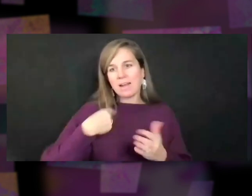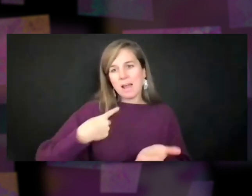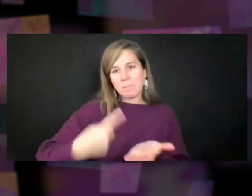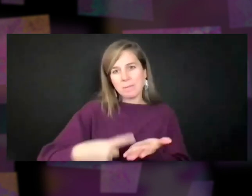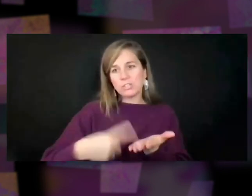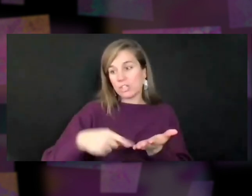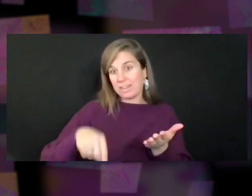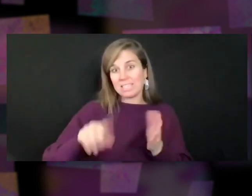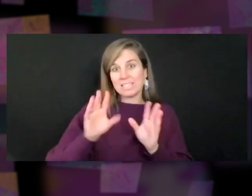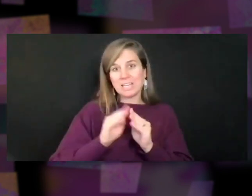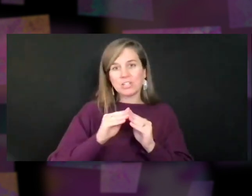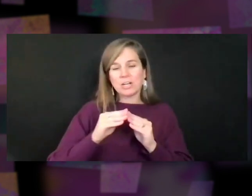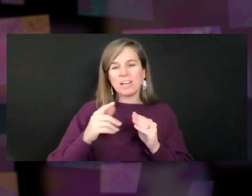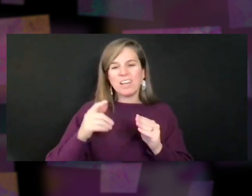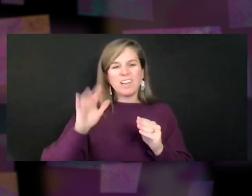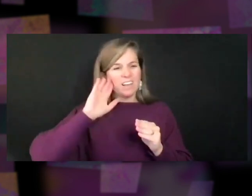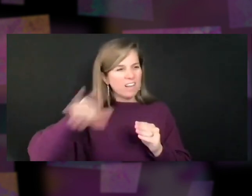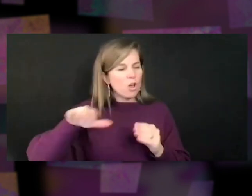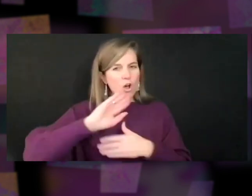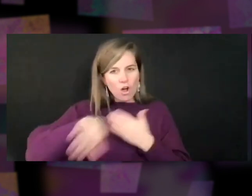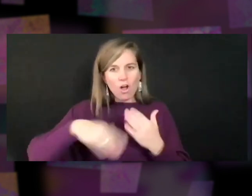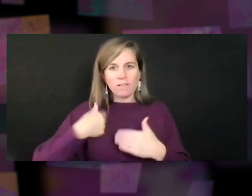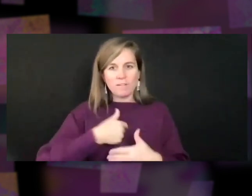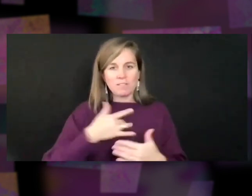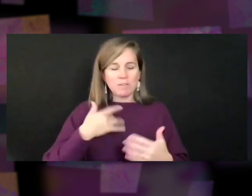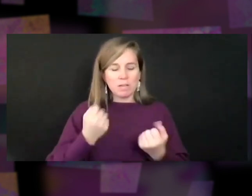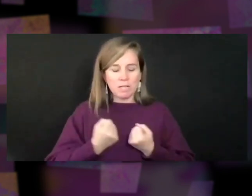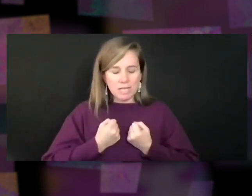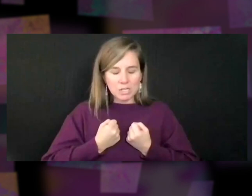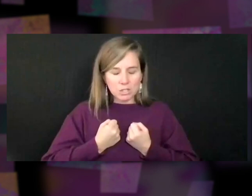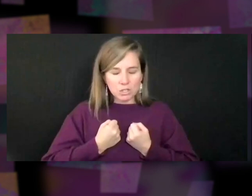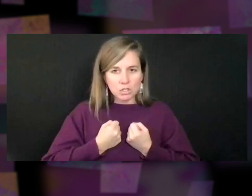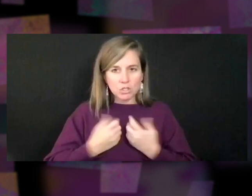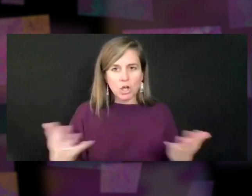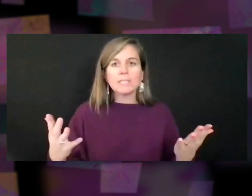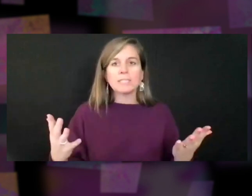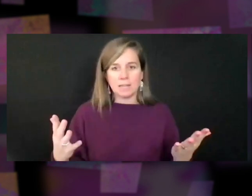that I imagine we all feel.